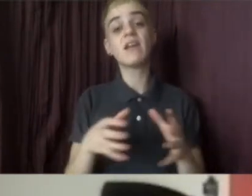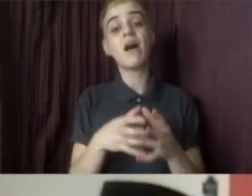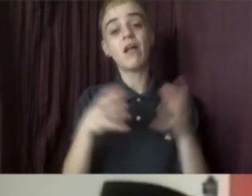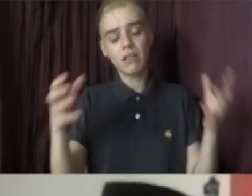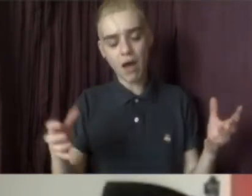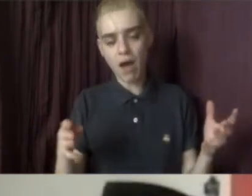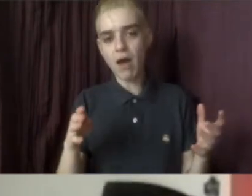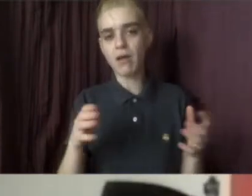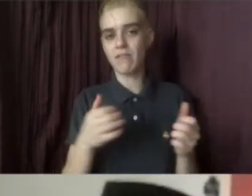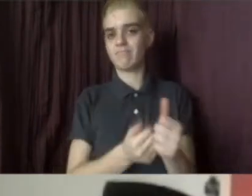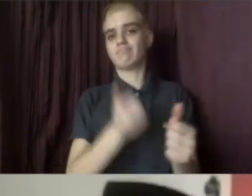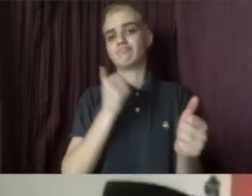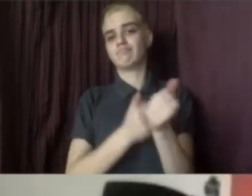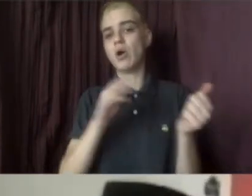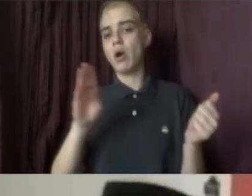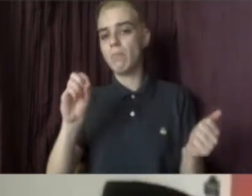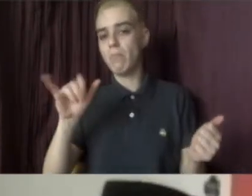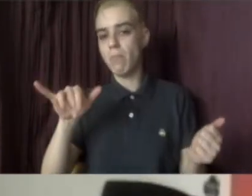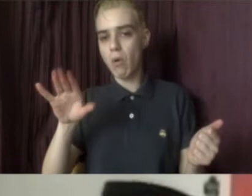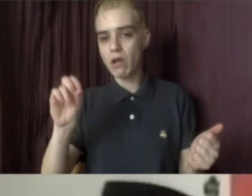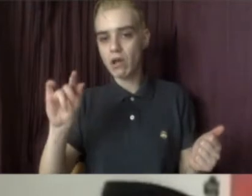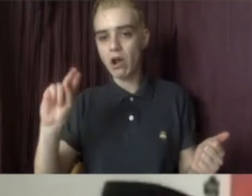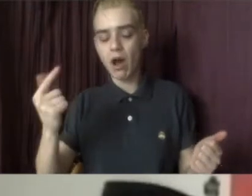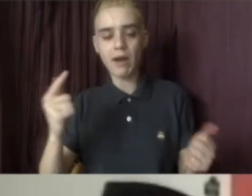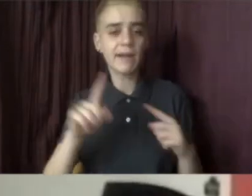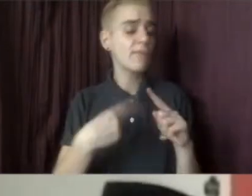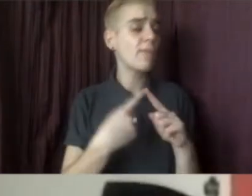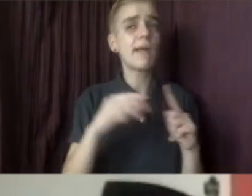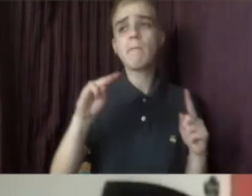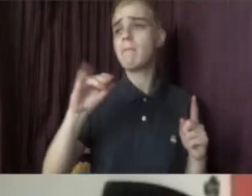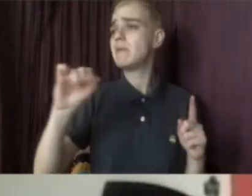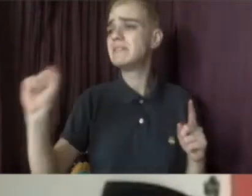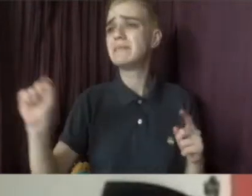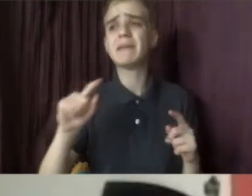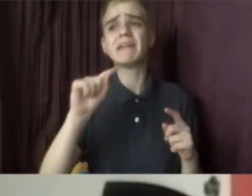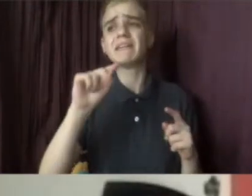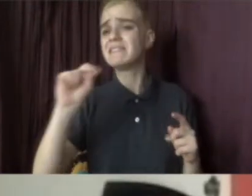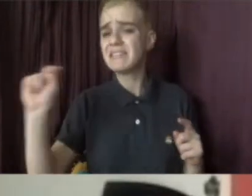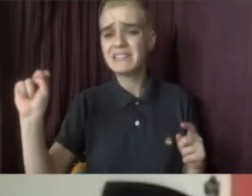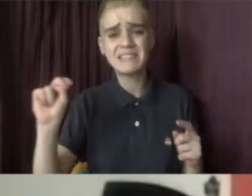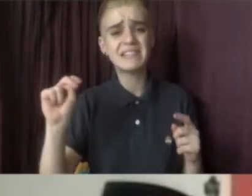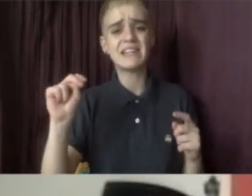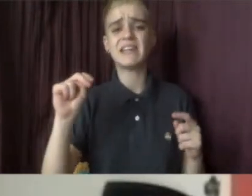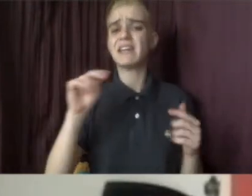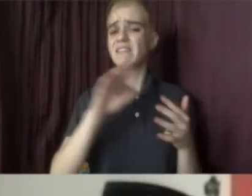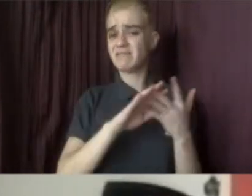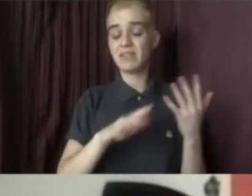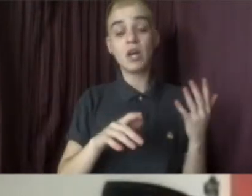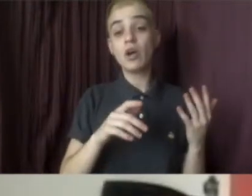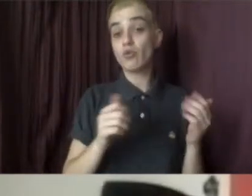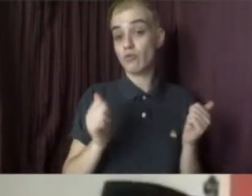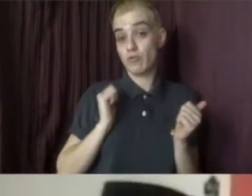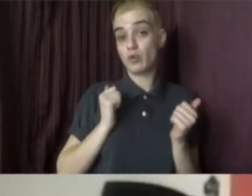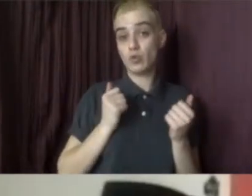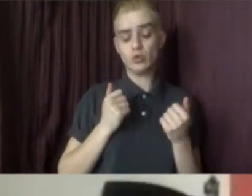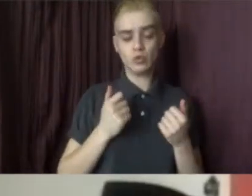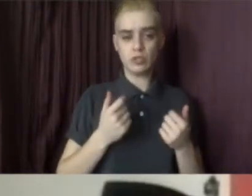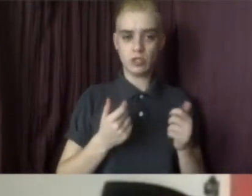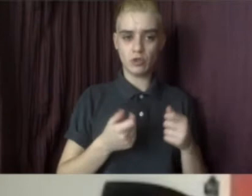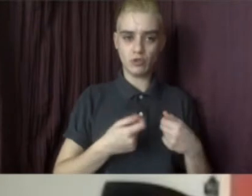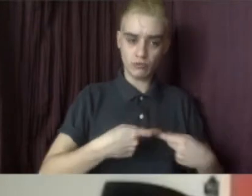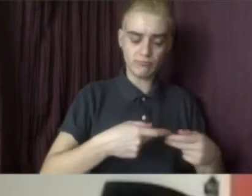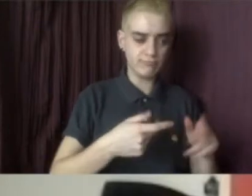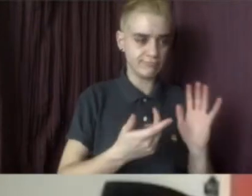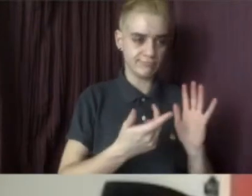conference, we have over 75,000 women who come on a regular basis. We refuse to have conferences in those states. So I think those kinds